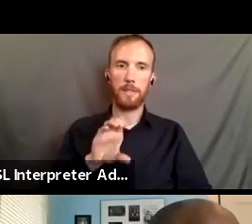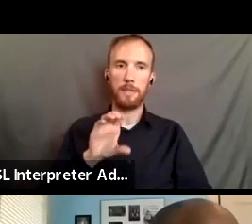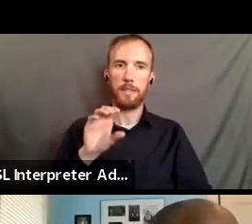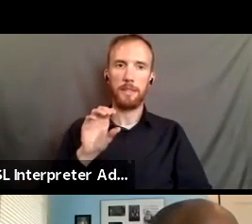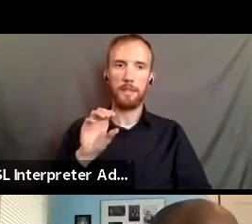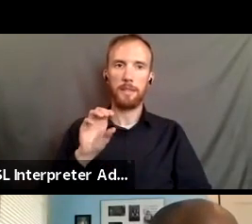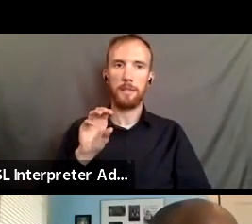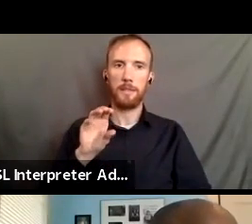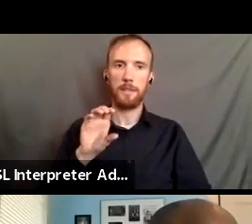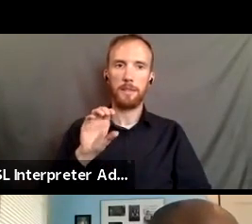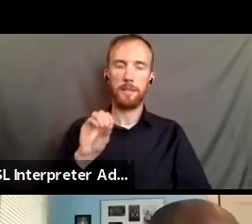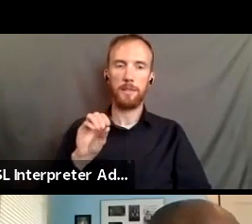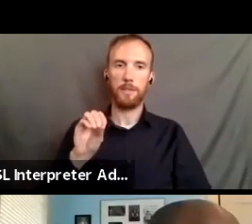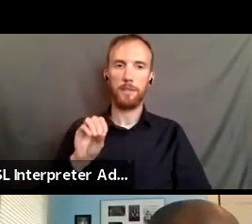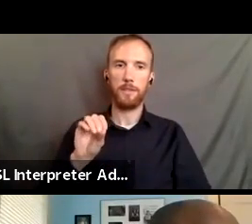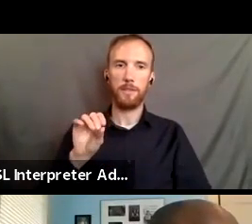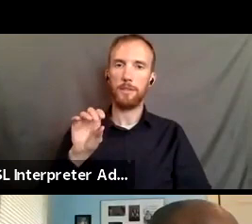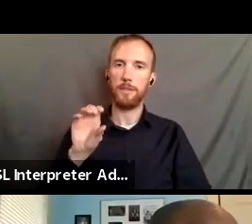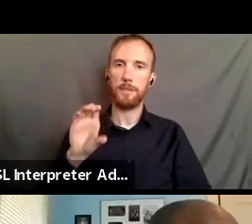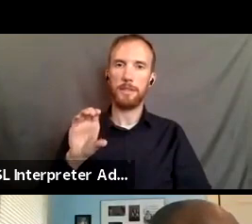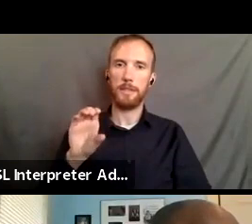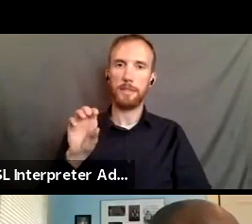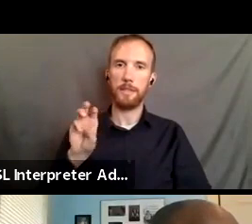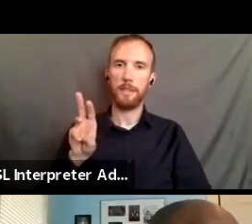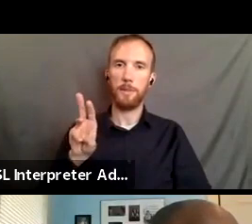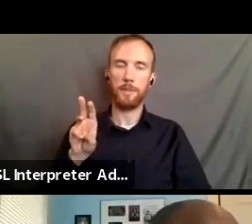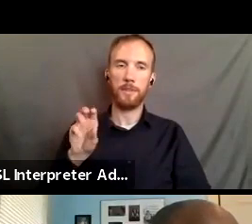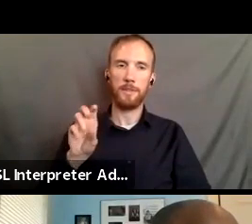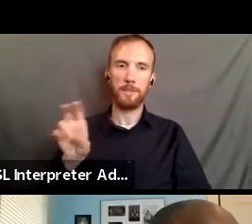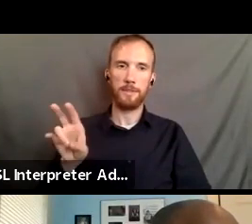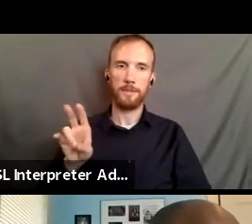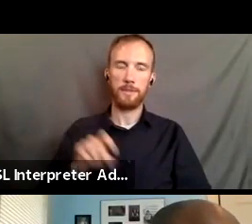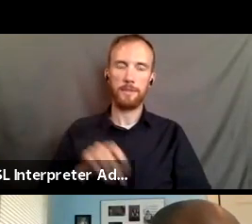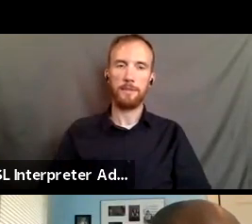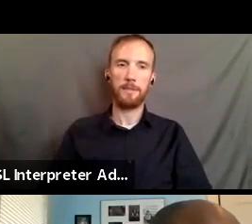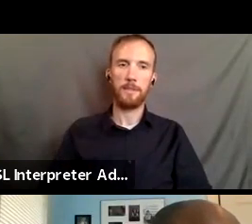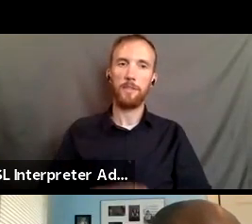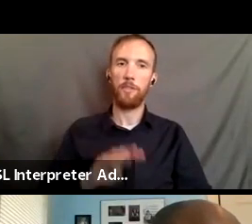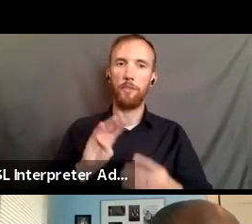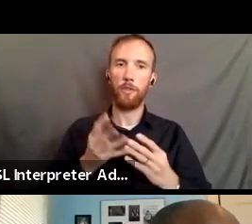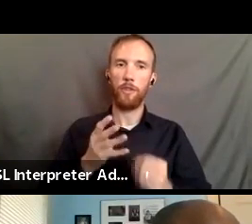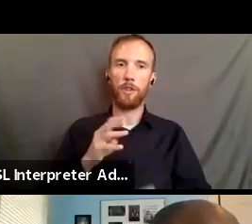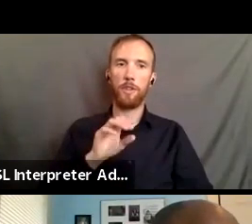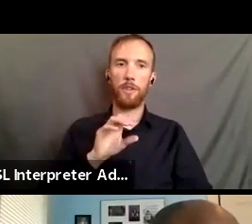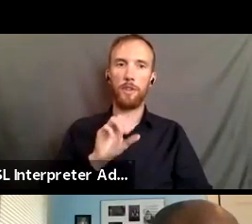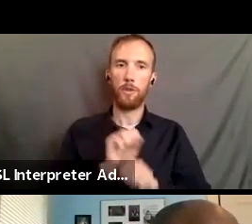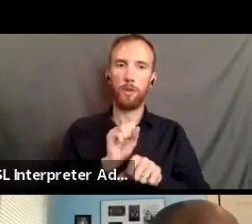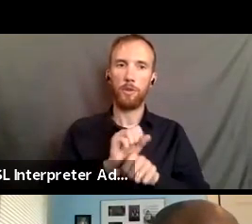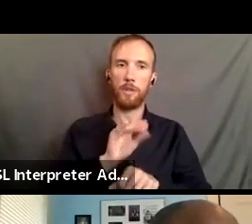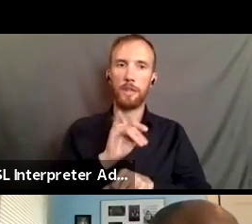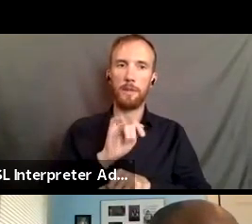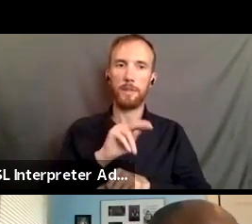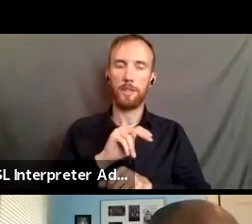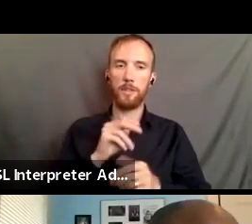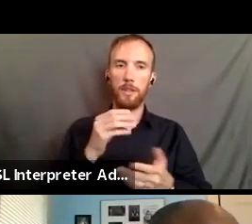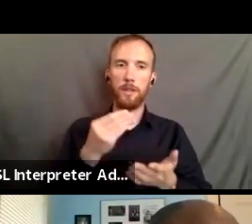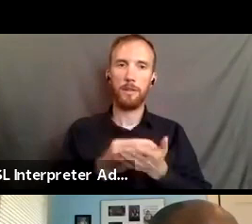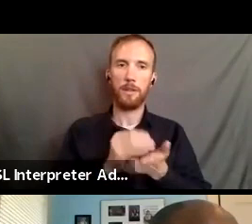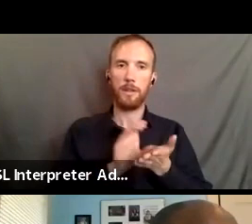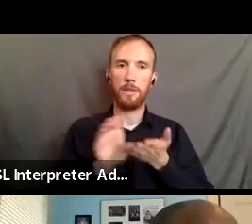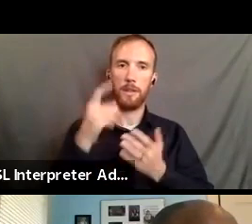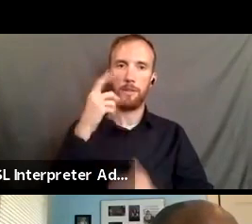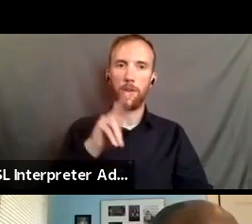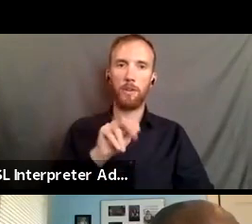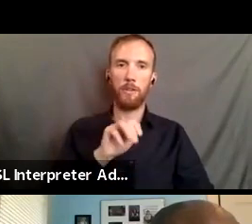wc008127 the fourth report mr president is workers compensation payment for lon some settlement for raymond